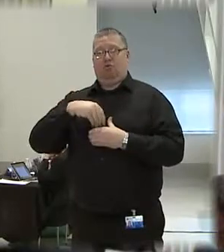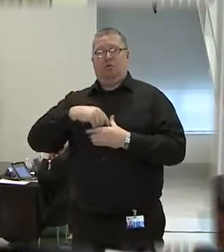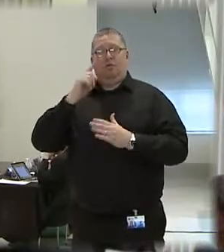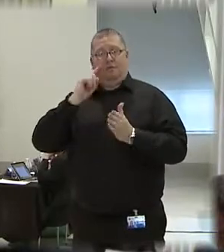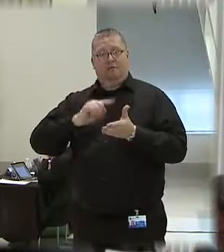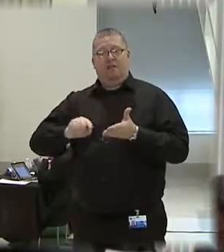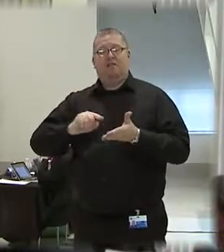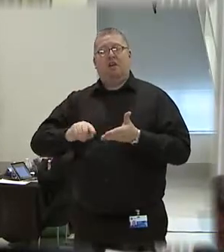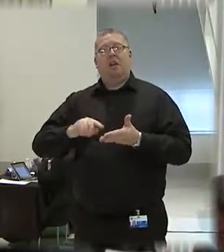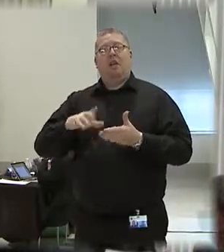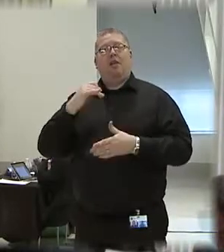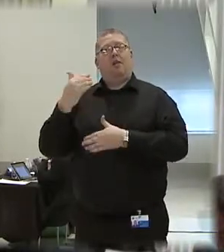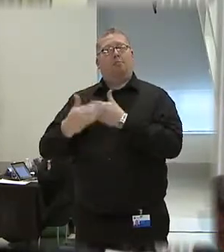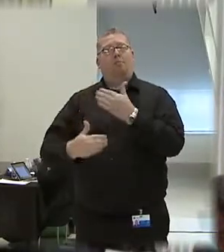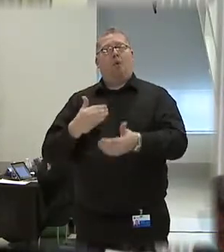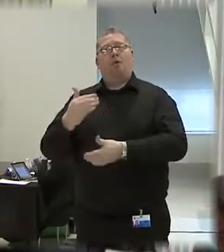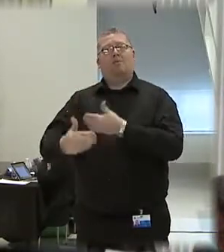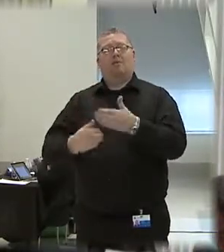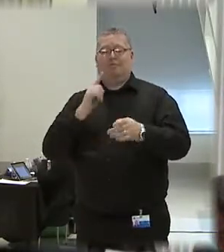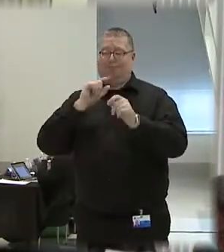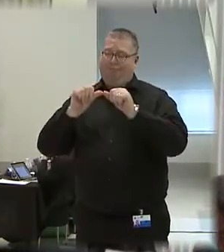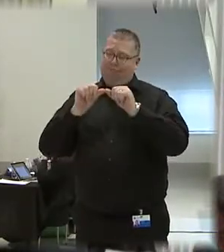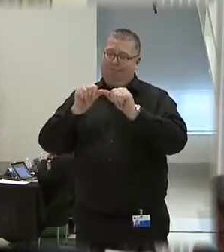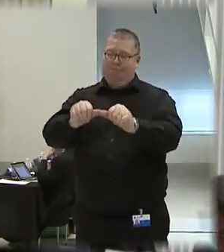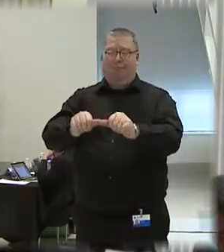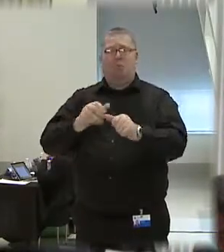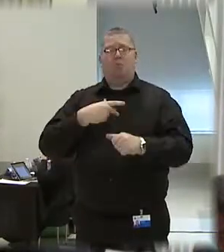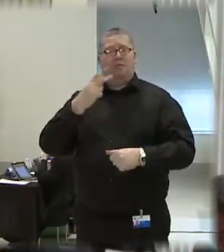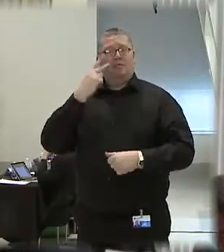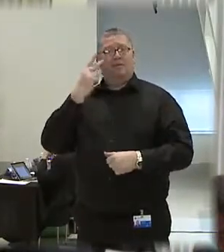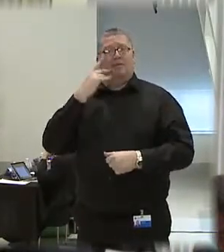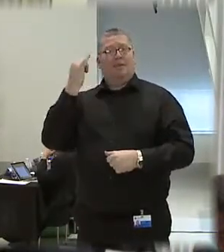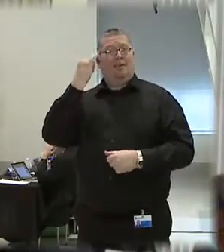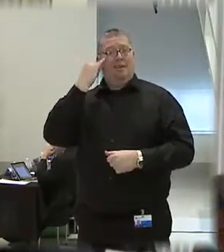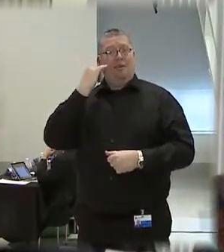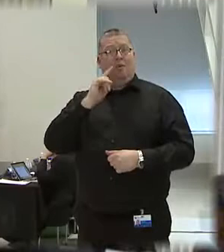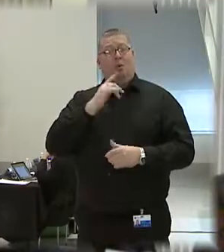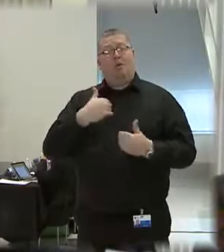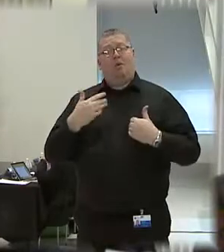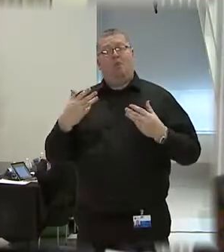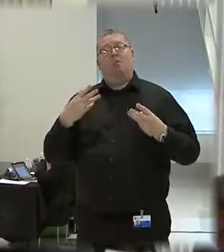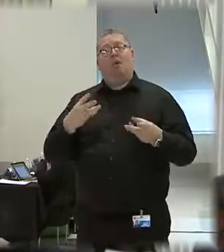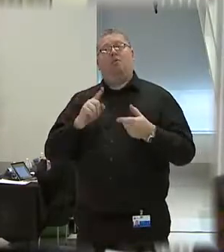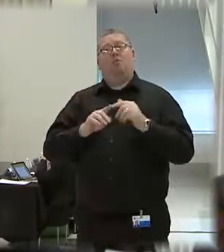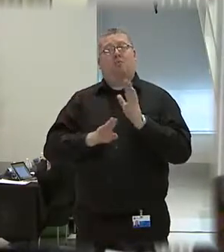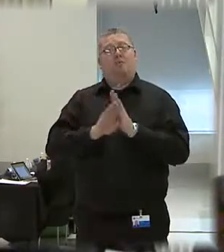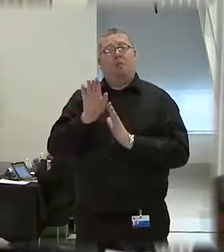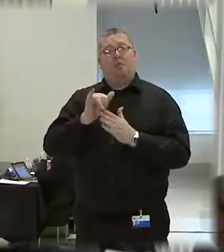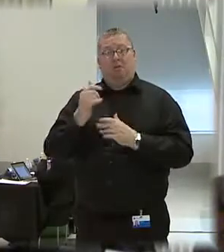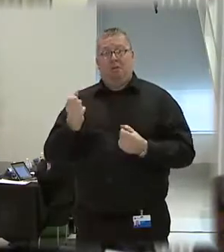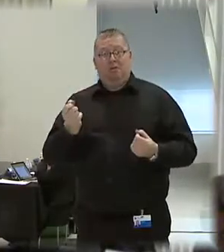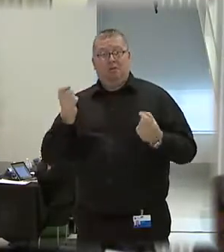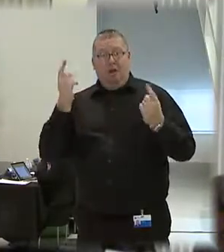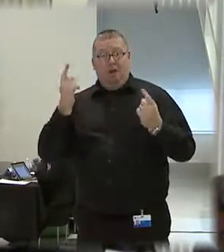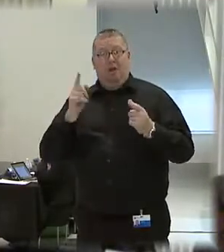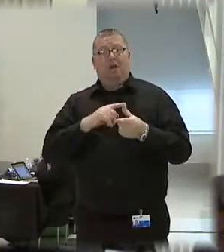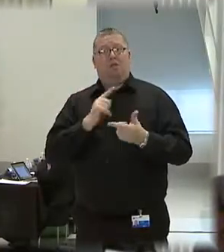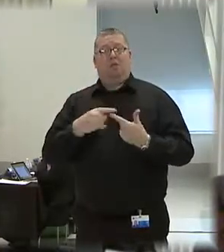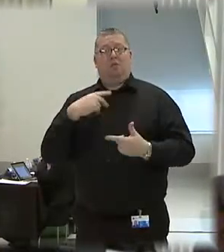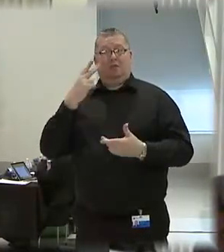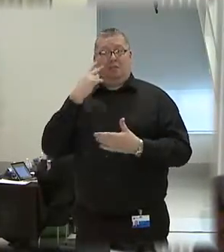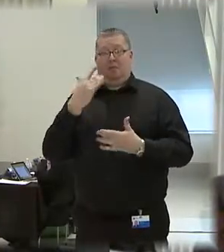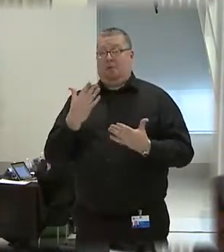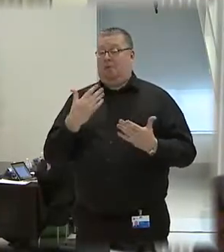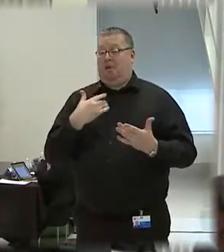and processes are ongoing? If there were a way to develop that understanding, to call almost a